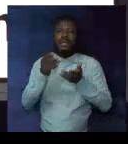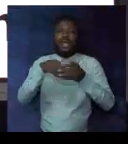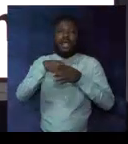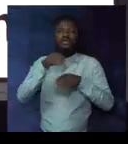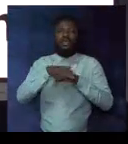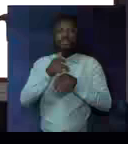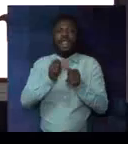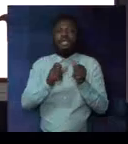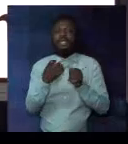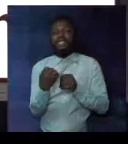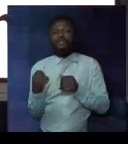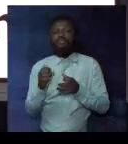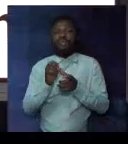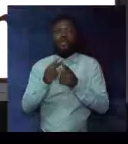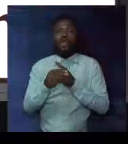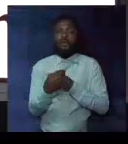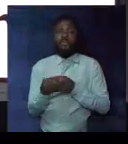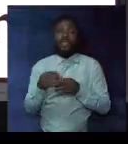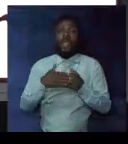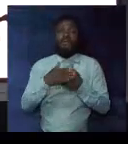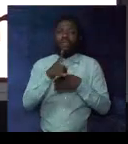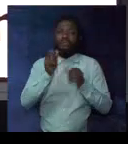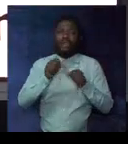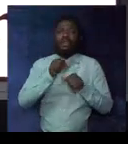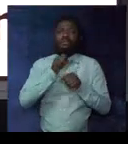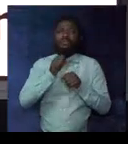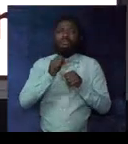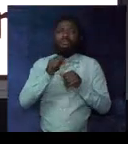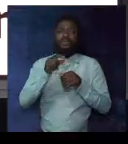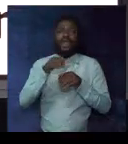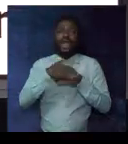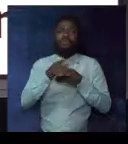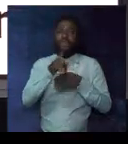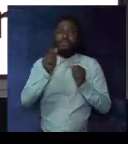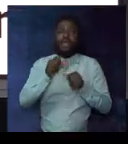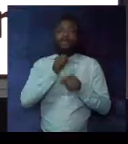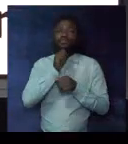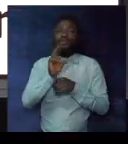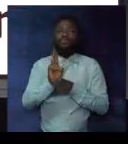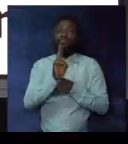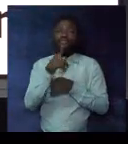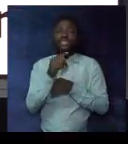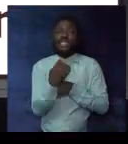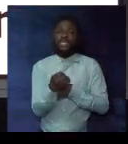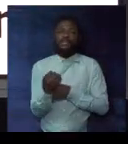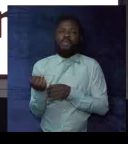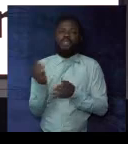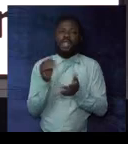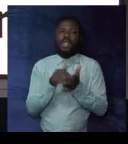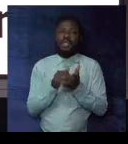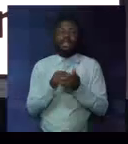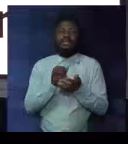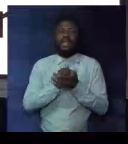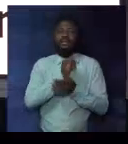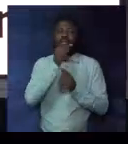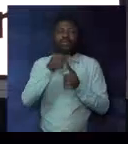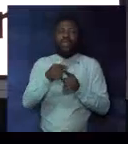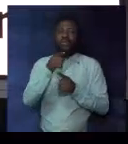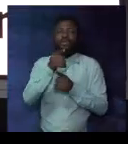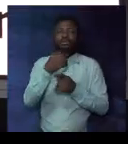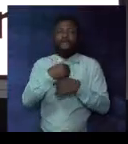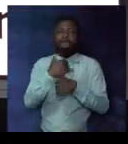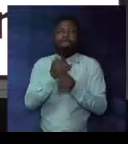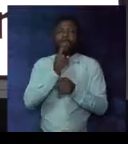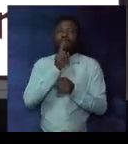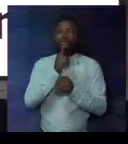any equipment or object after you can no longer use the equipment again. That's